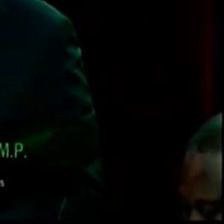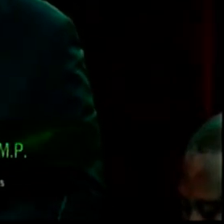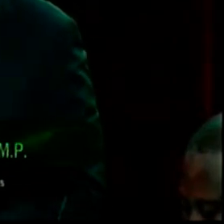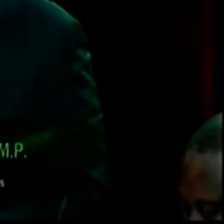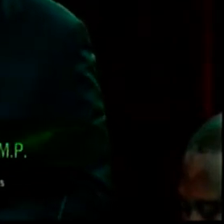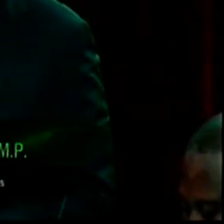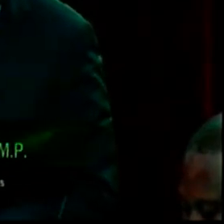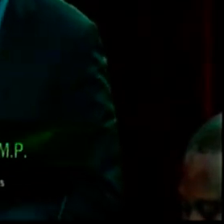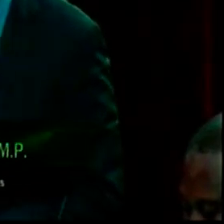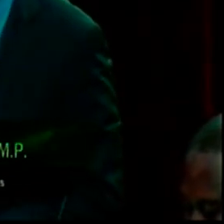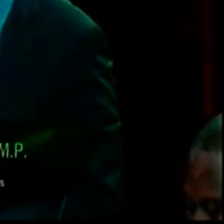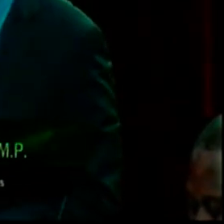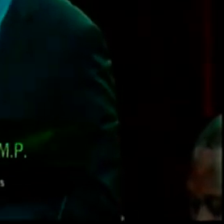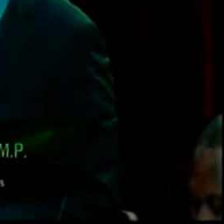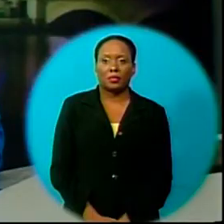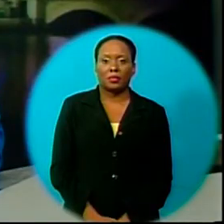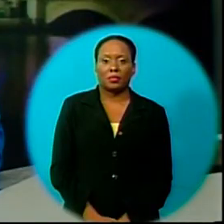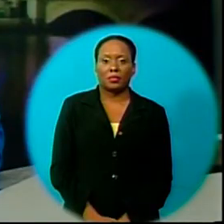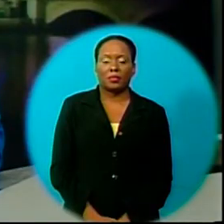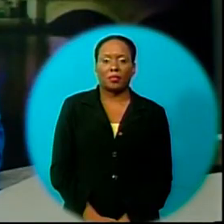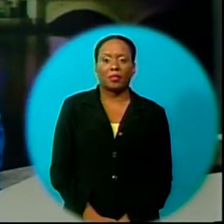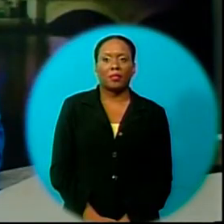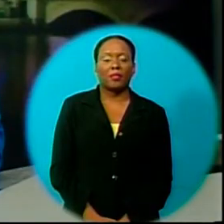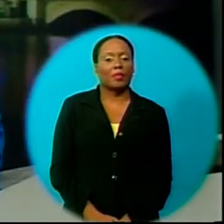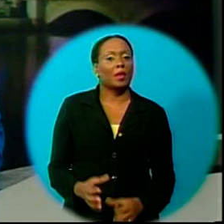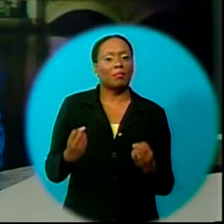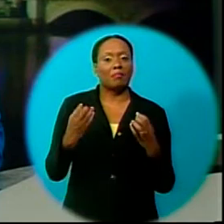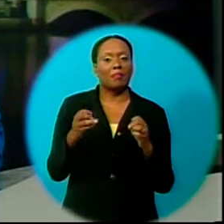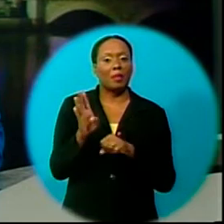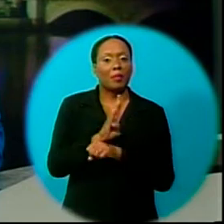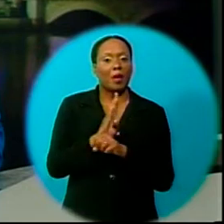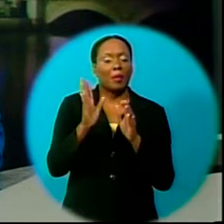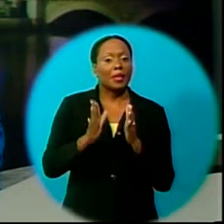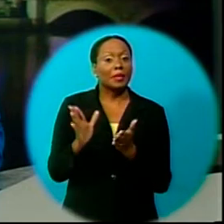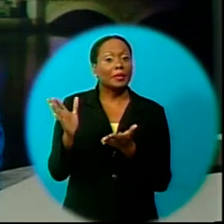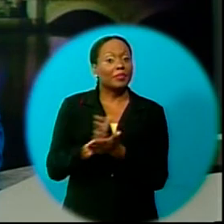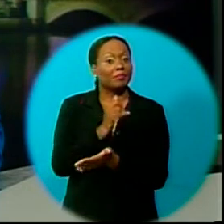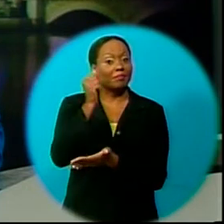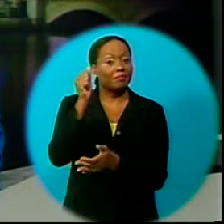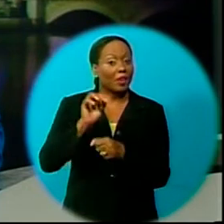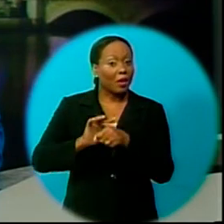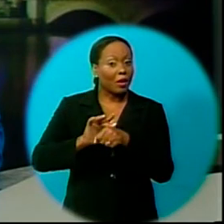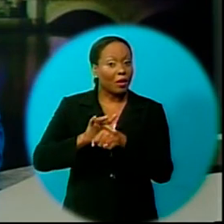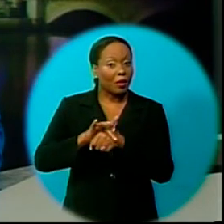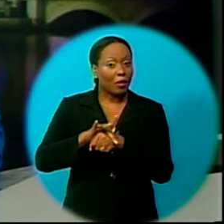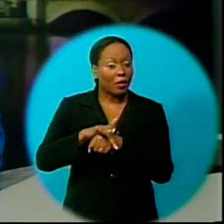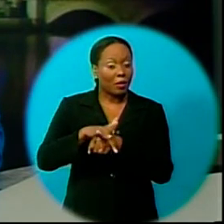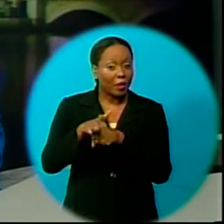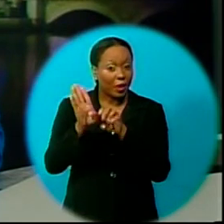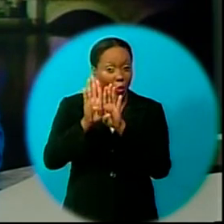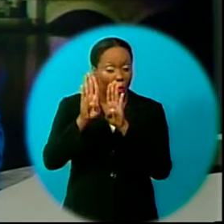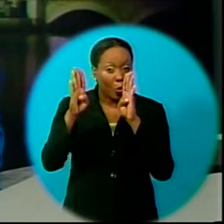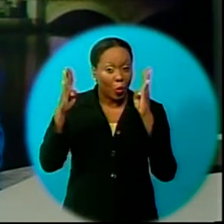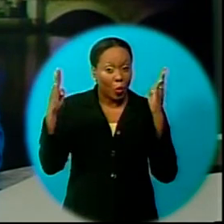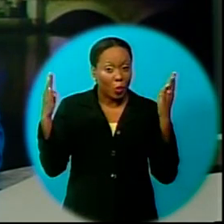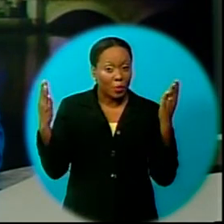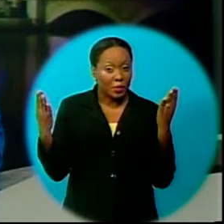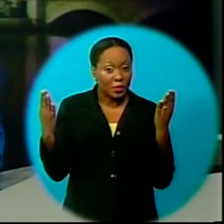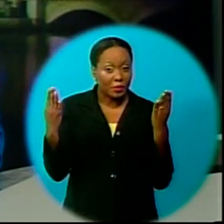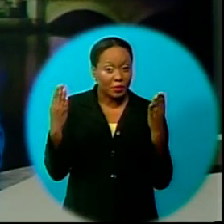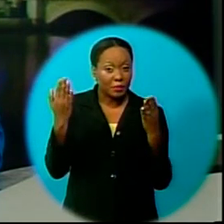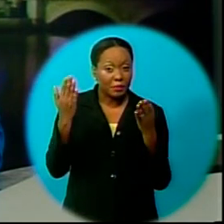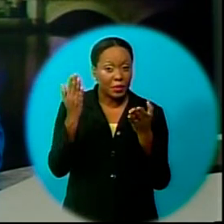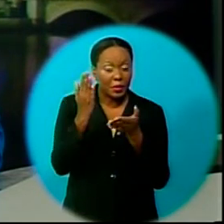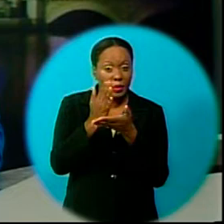do get those resources to those persons. Several Barbadians took advantage of early opening hours at some city stores to